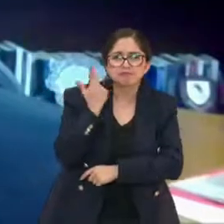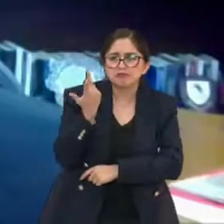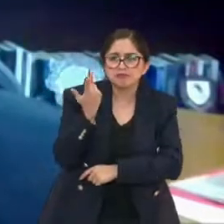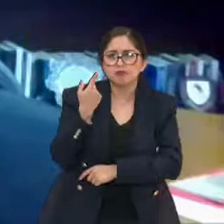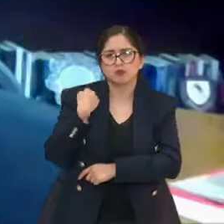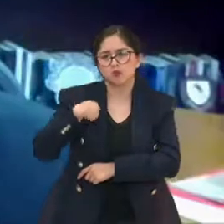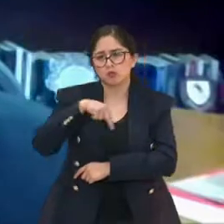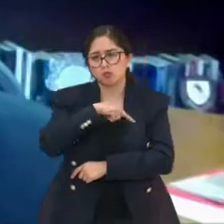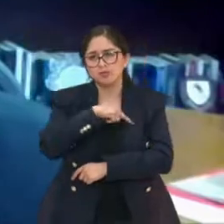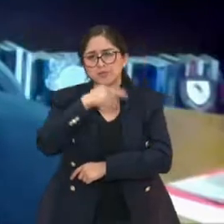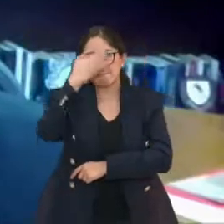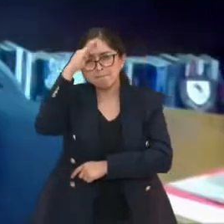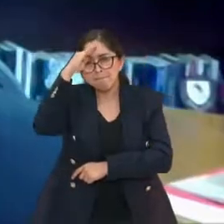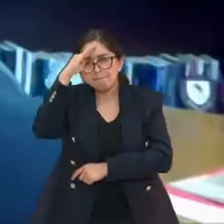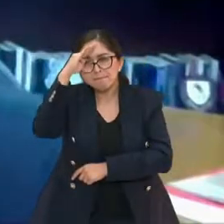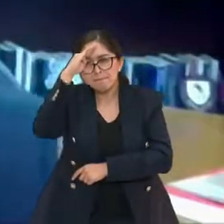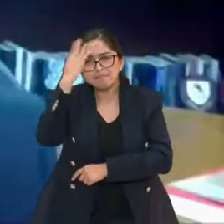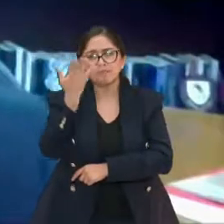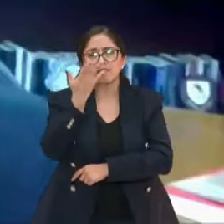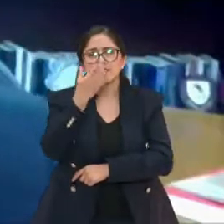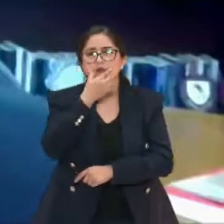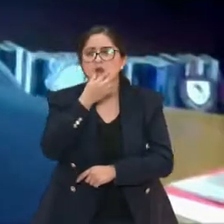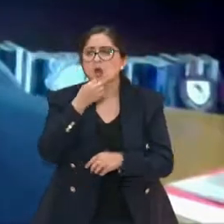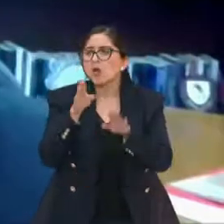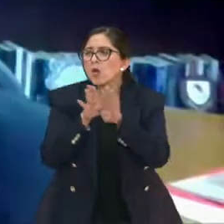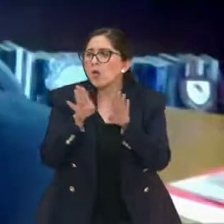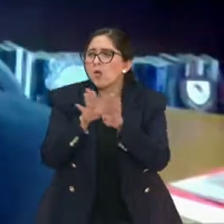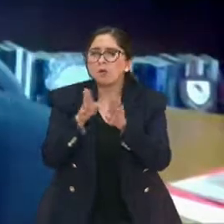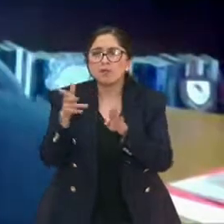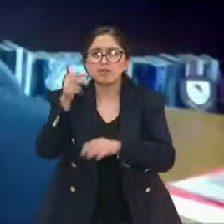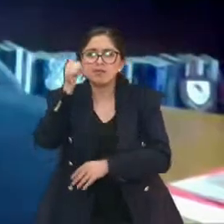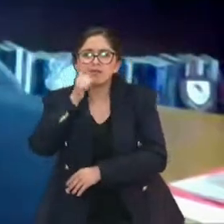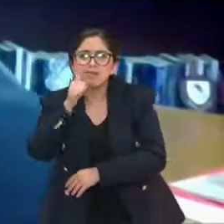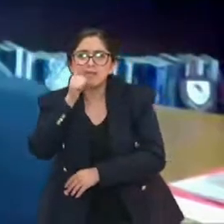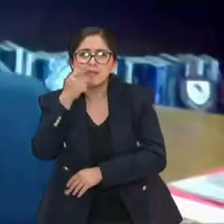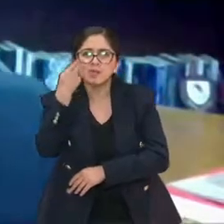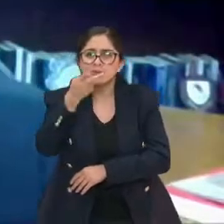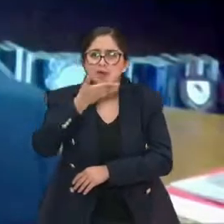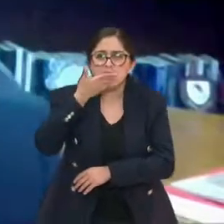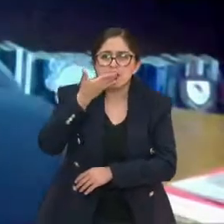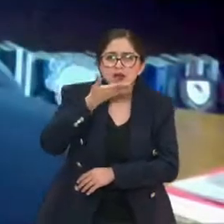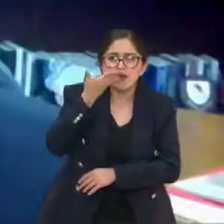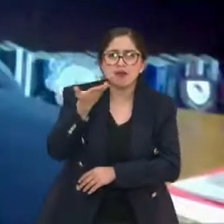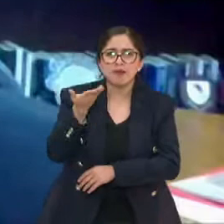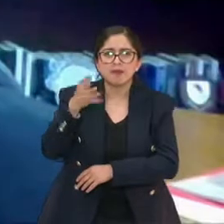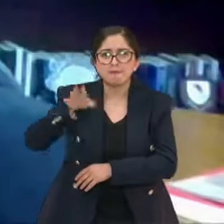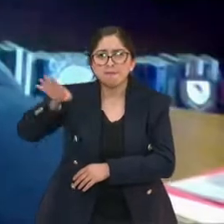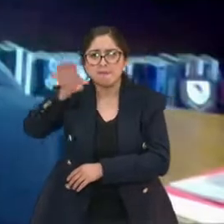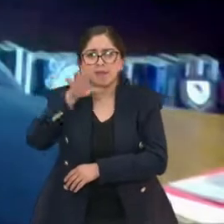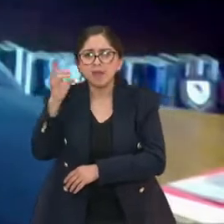political parties is important. So yes, we agree that this is